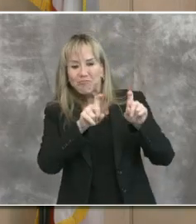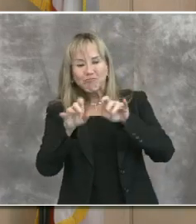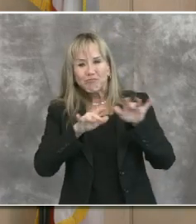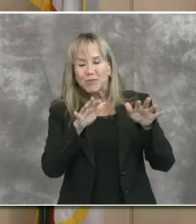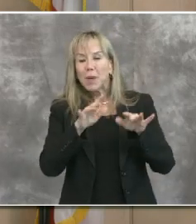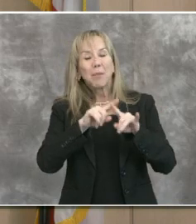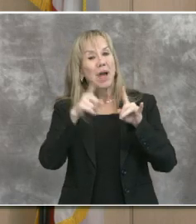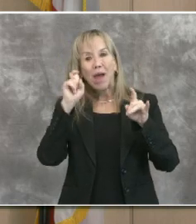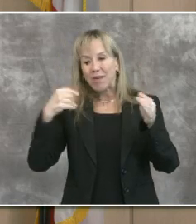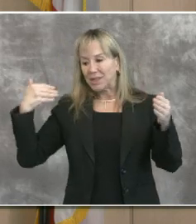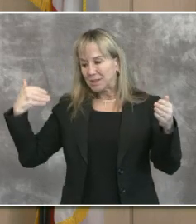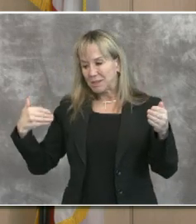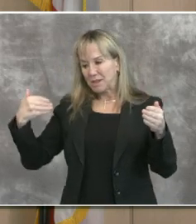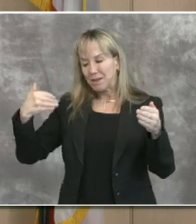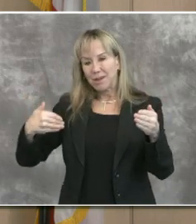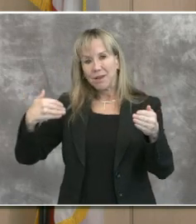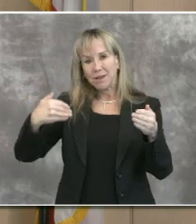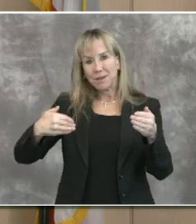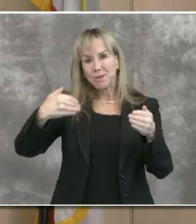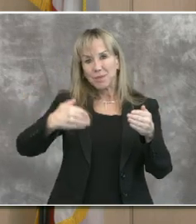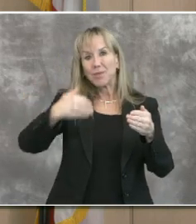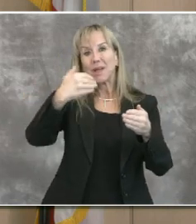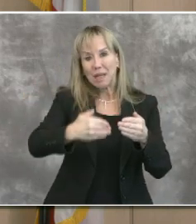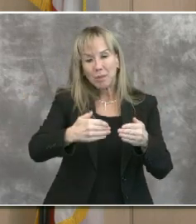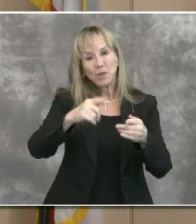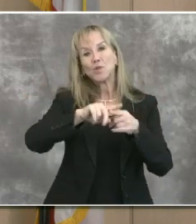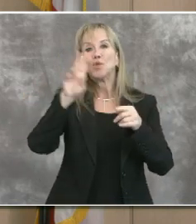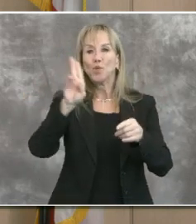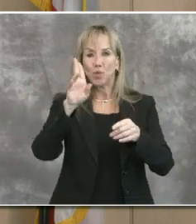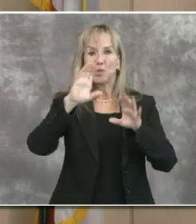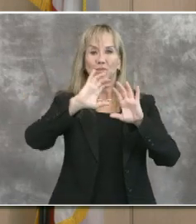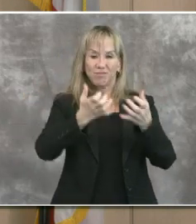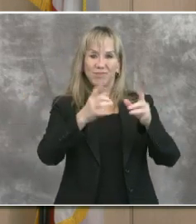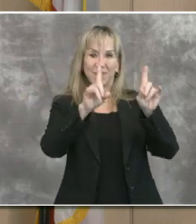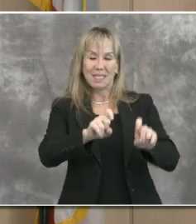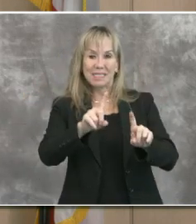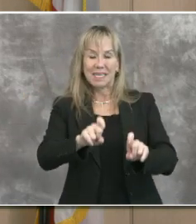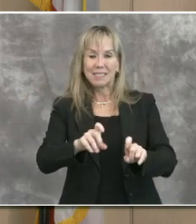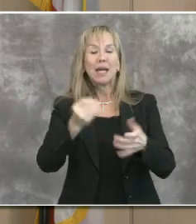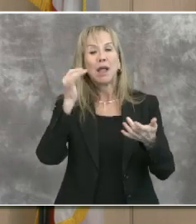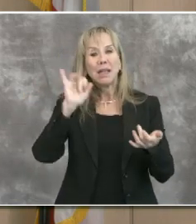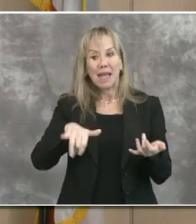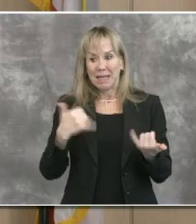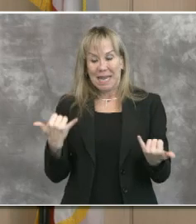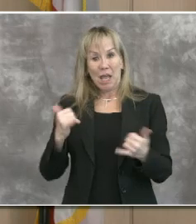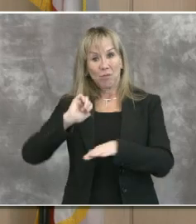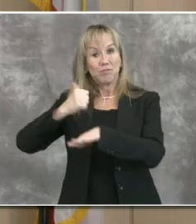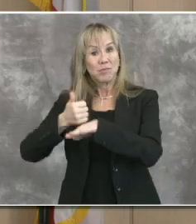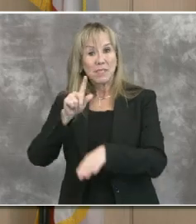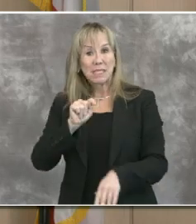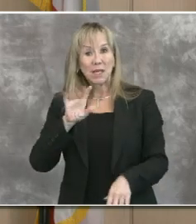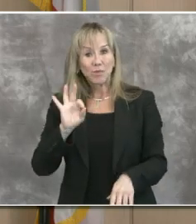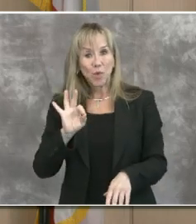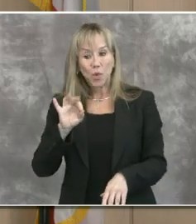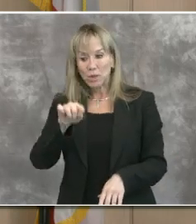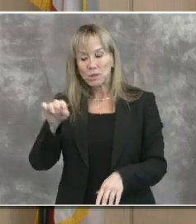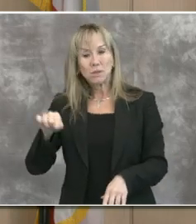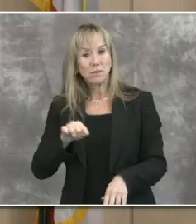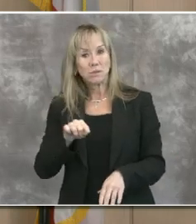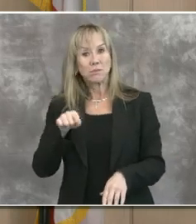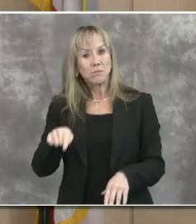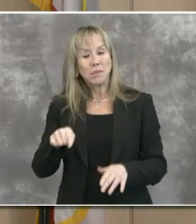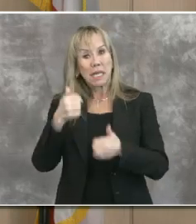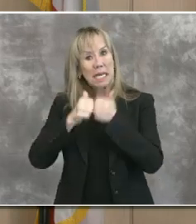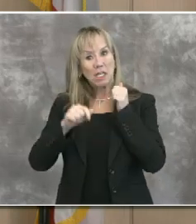get to being able to utilize that capacity. And that is exactly what the task force is working on. Each of the medical systems are